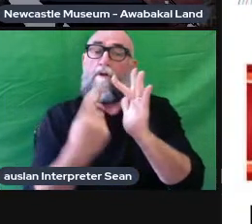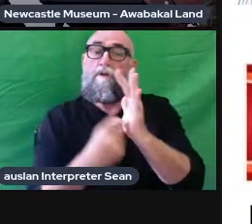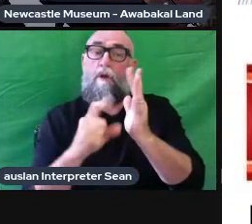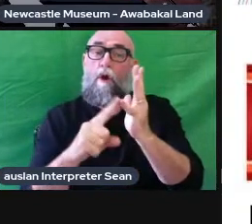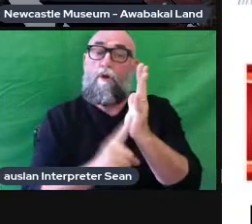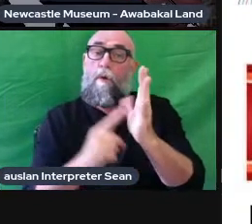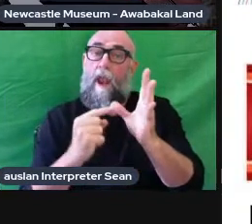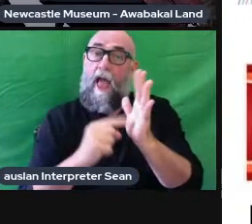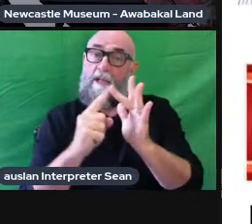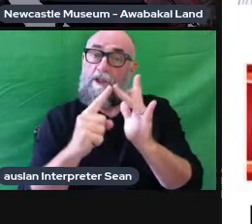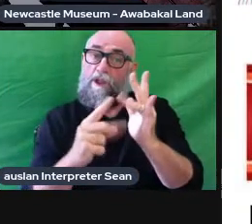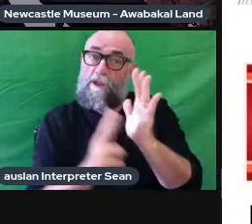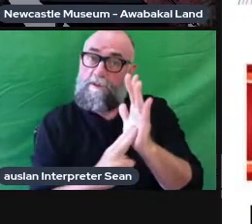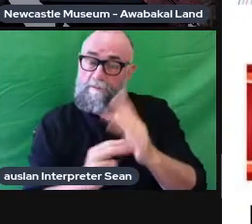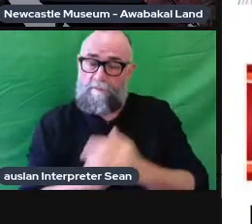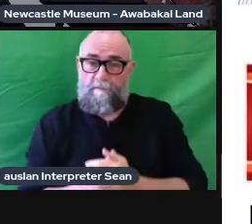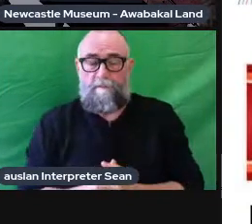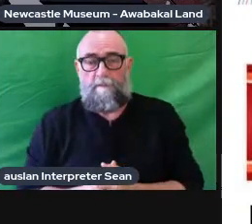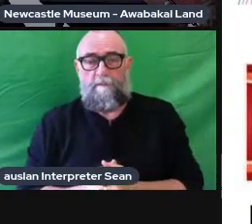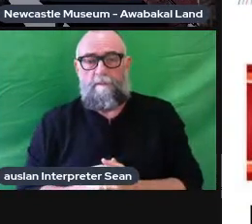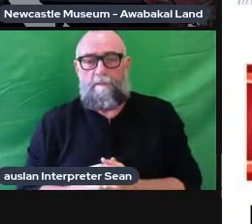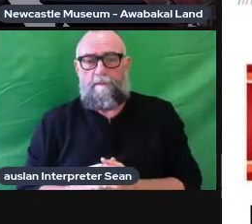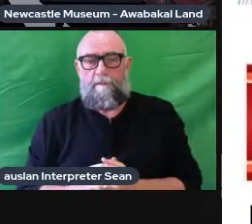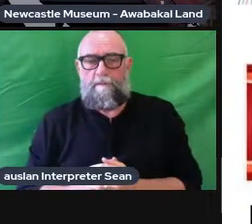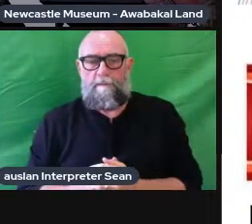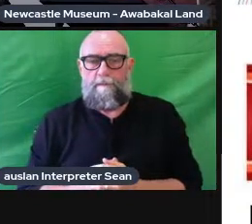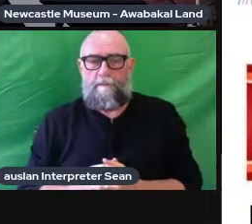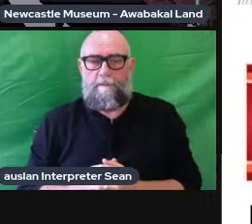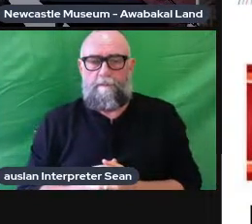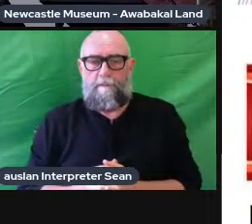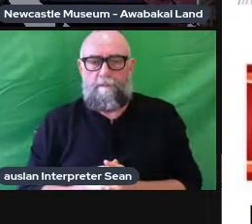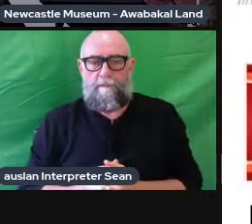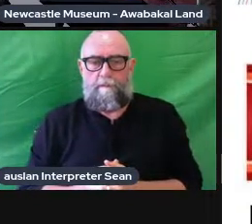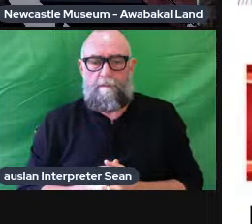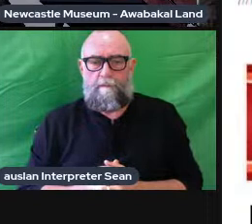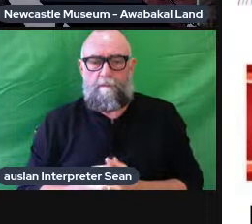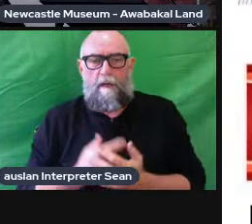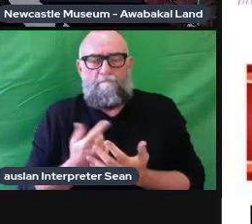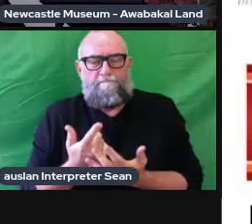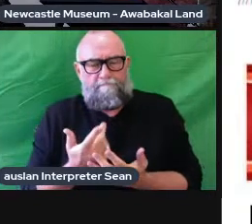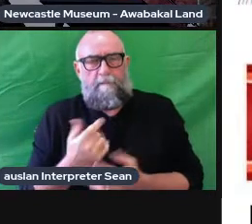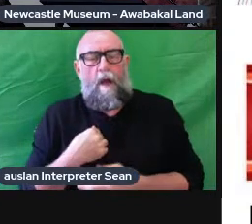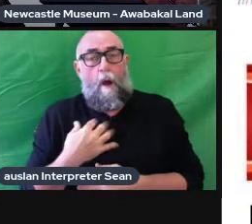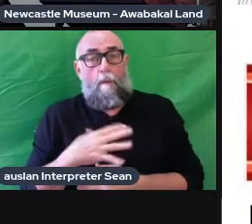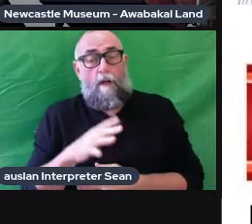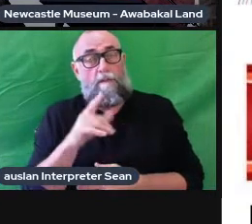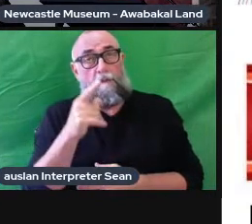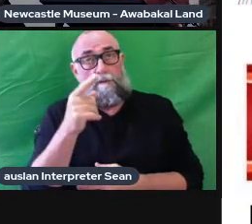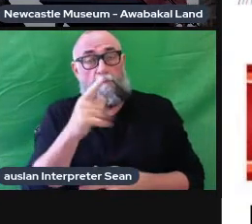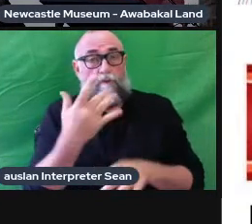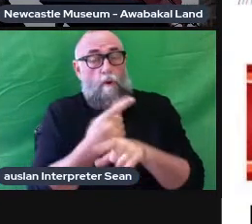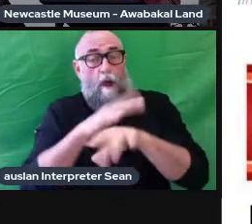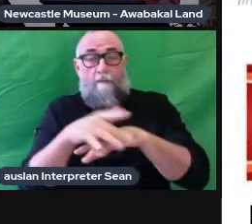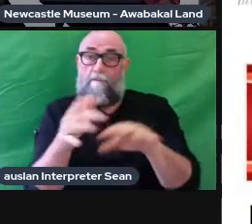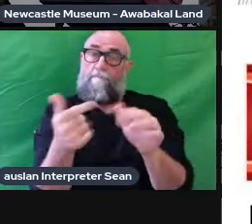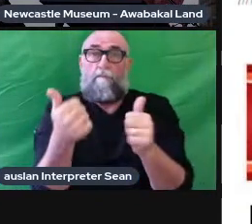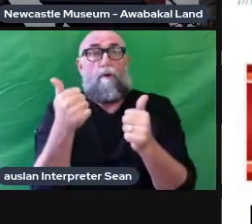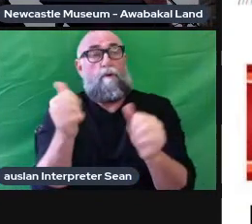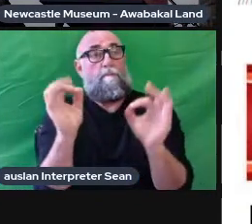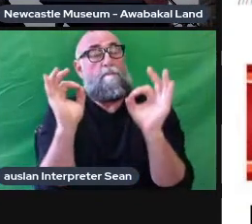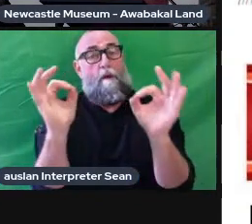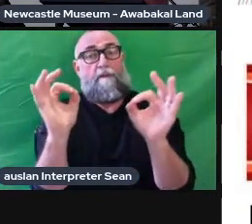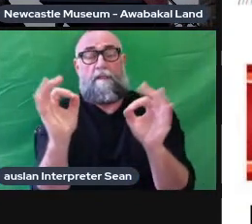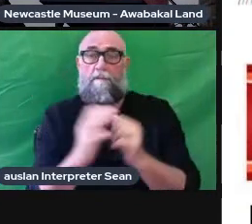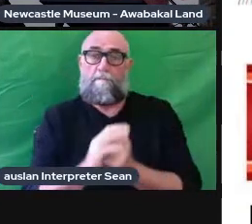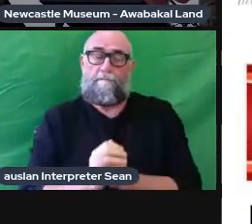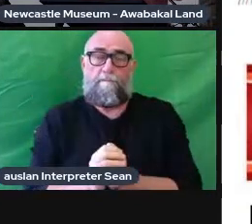So let's for a moment just think about ideally what we'd like in the normal circulation. So we have our